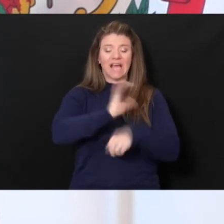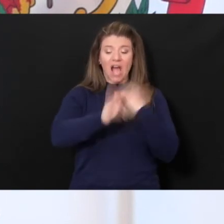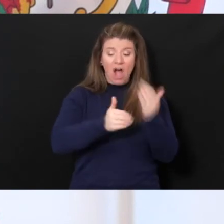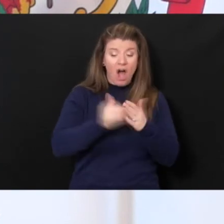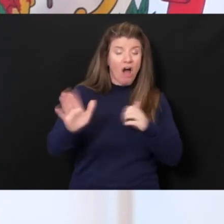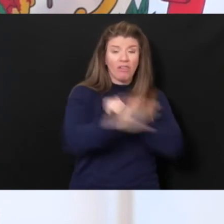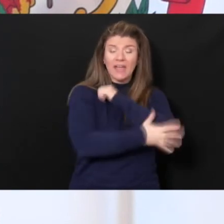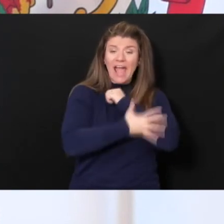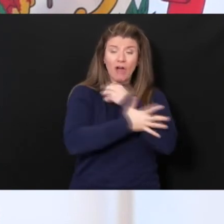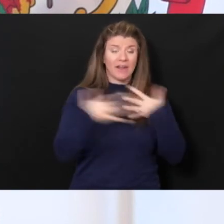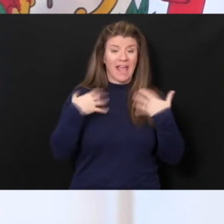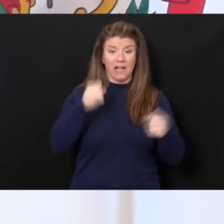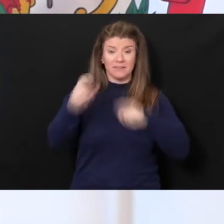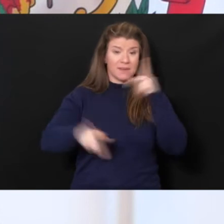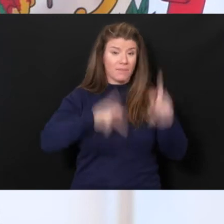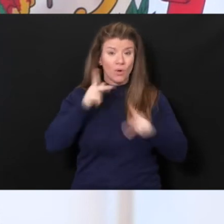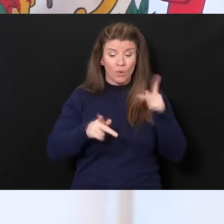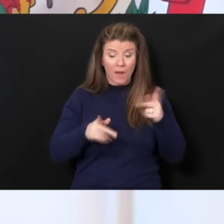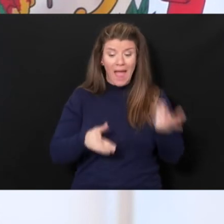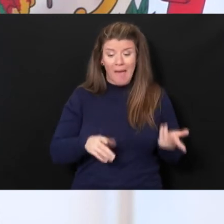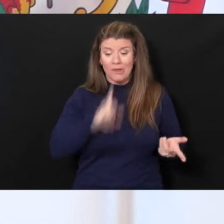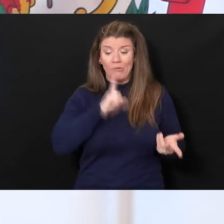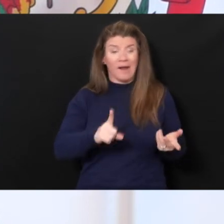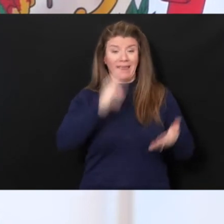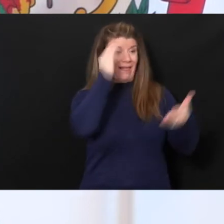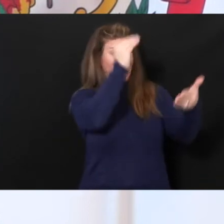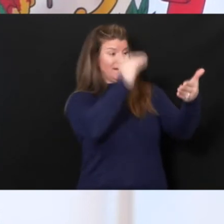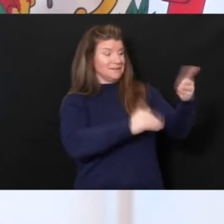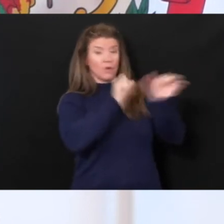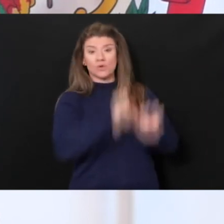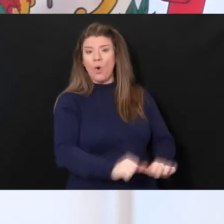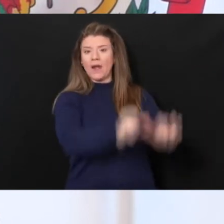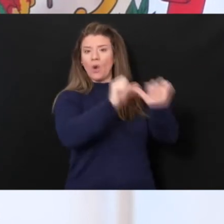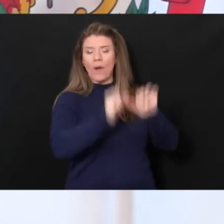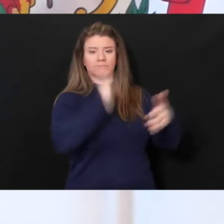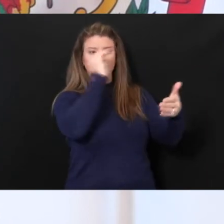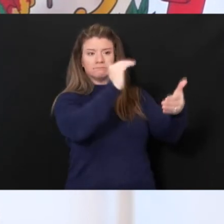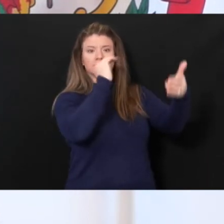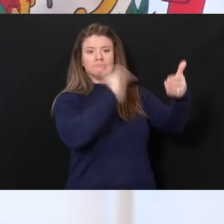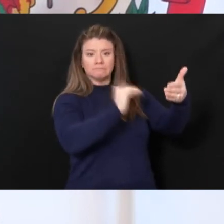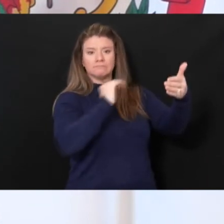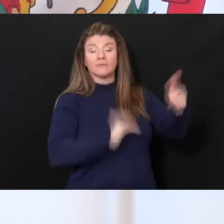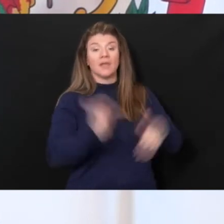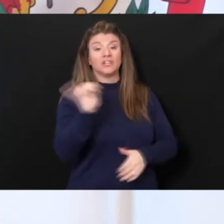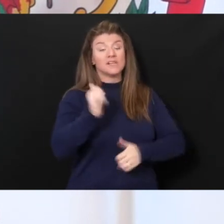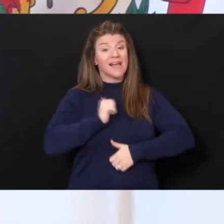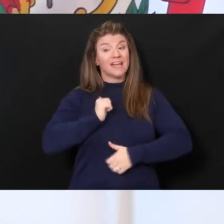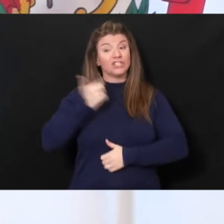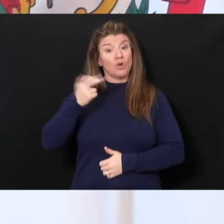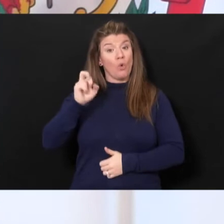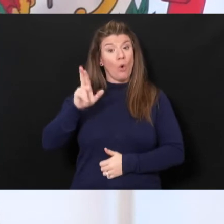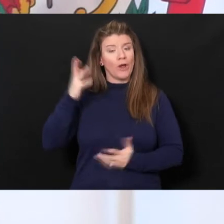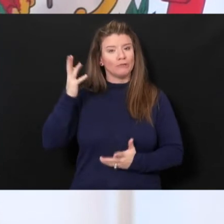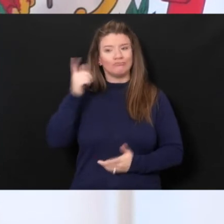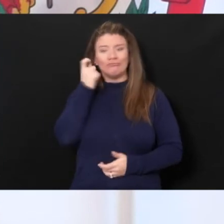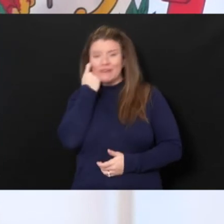county health people and everything. It could go on and on. It's just like General Hoyer just said just a second